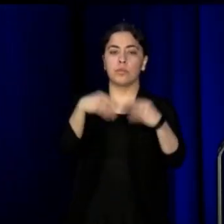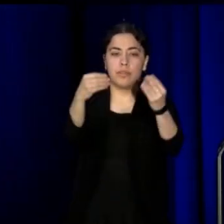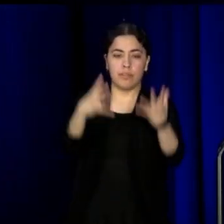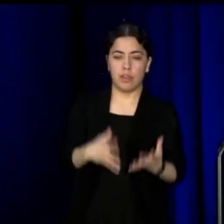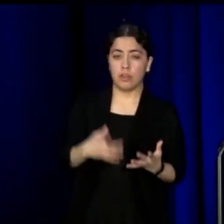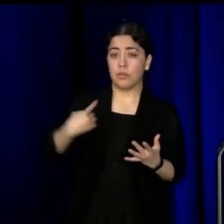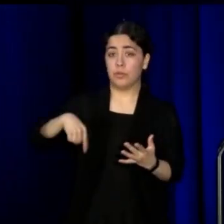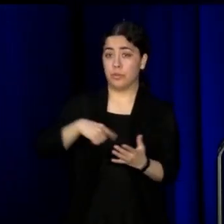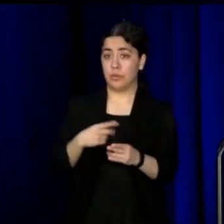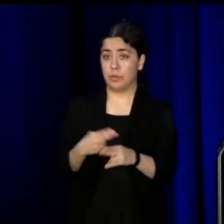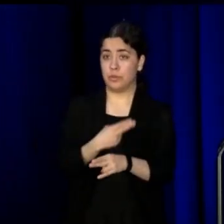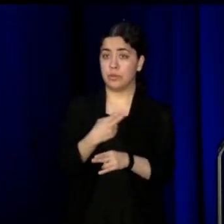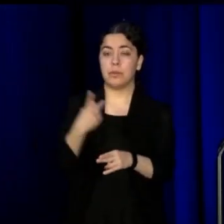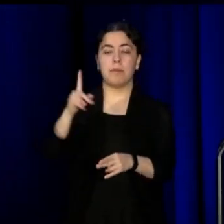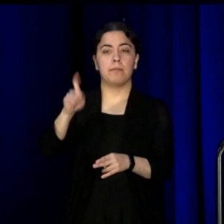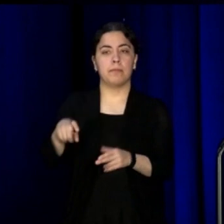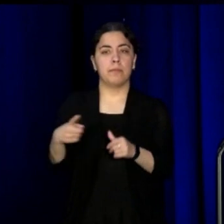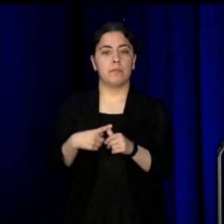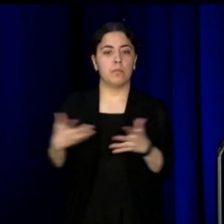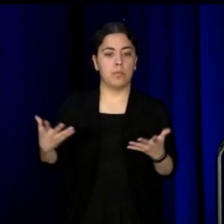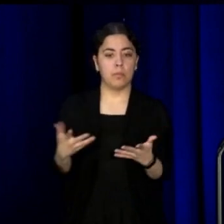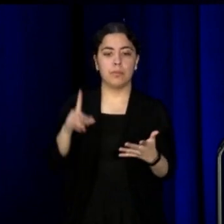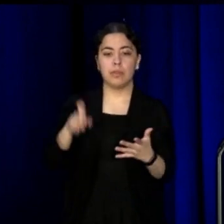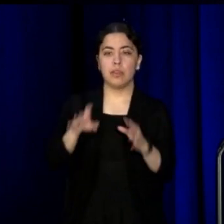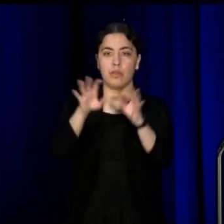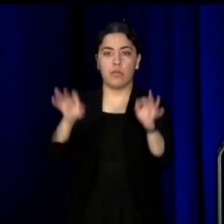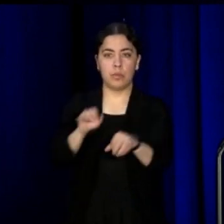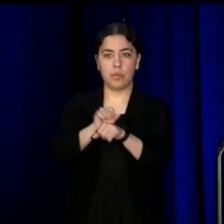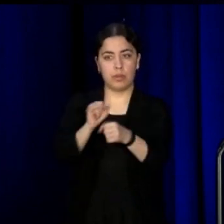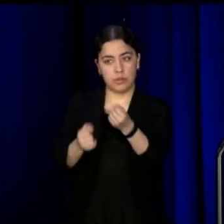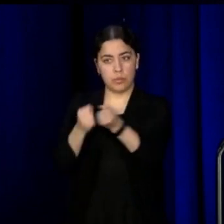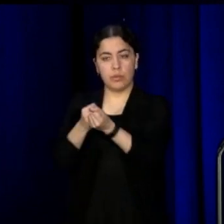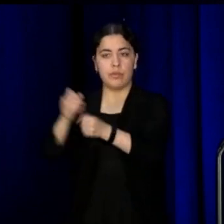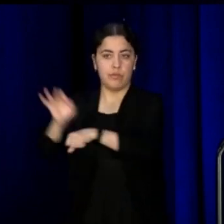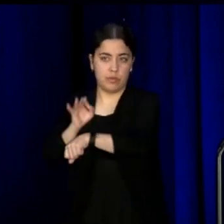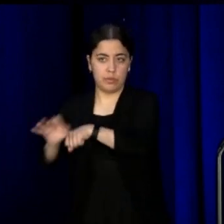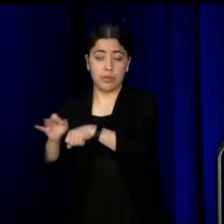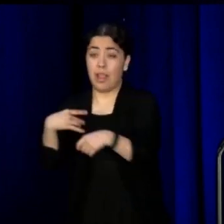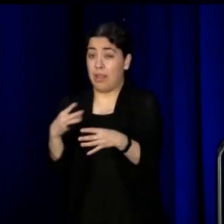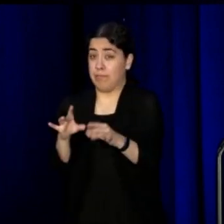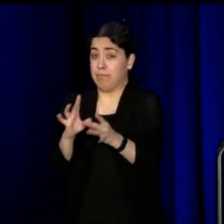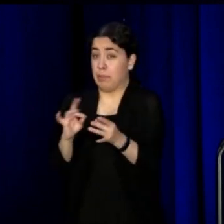we are using, we need a framework that support that functionality.